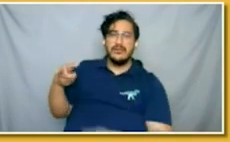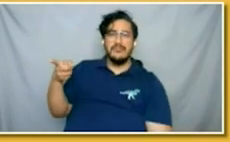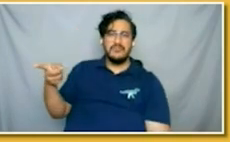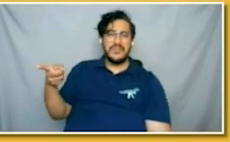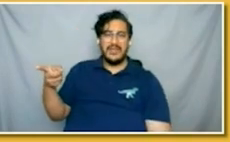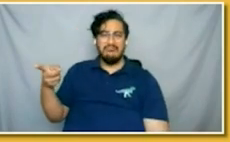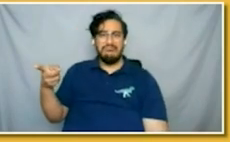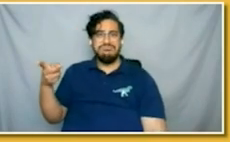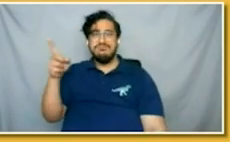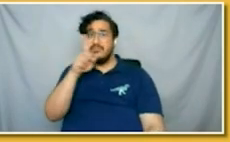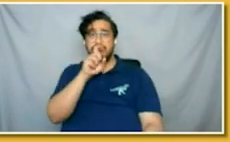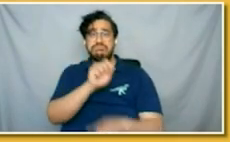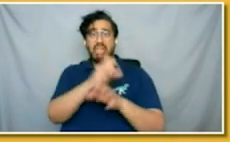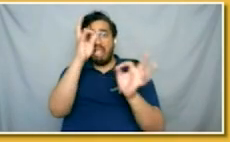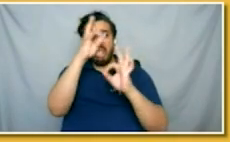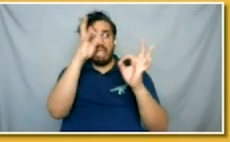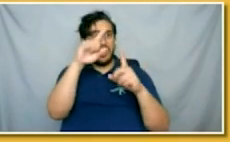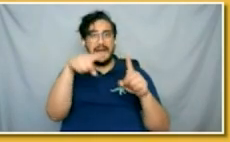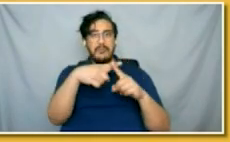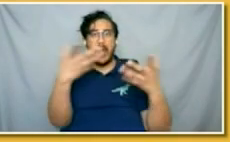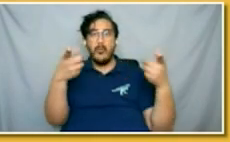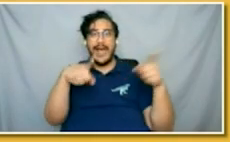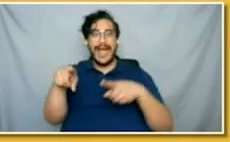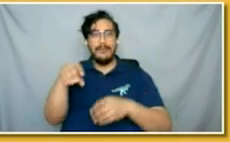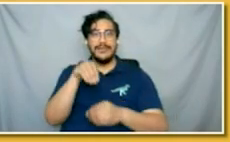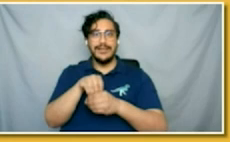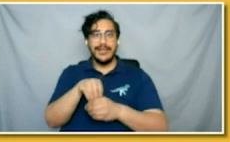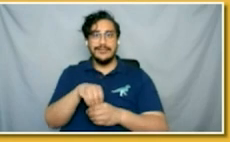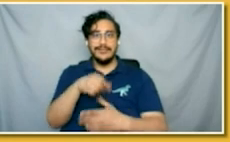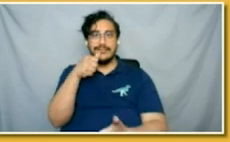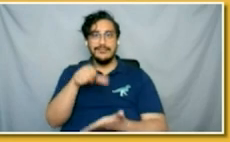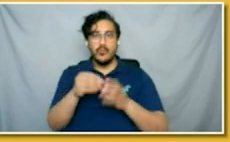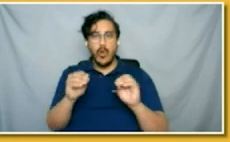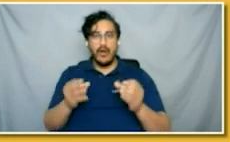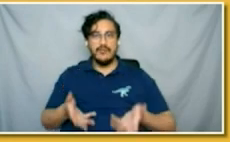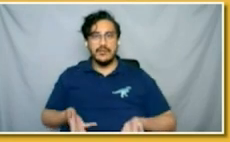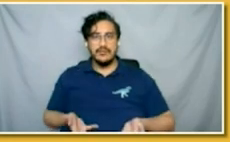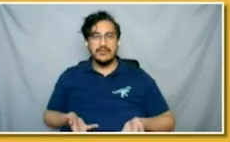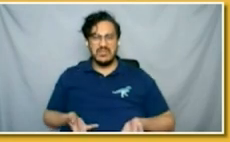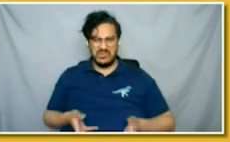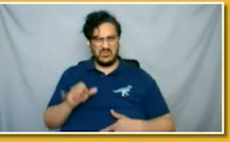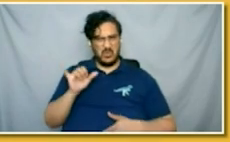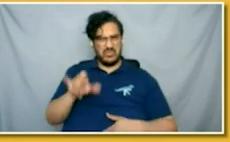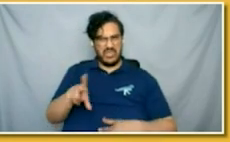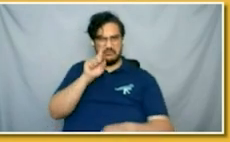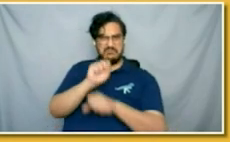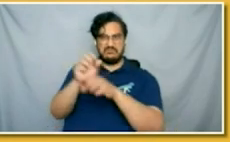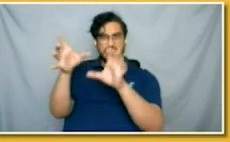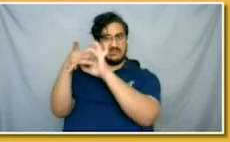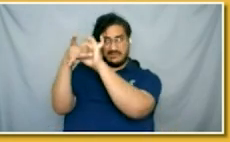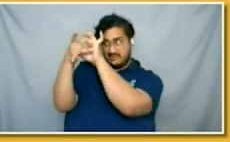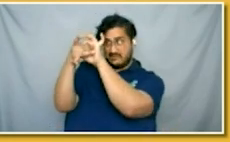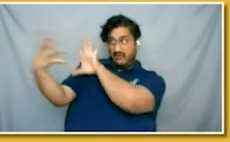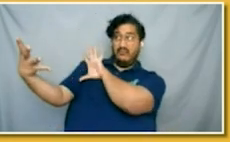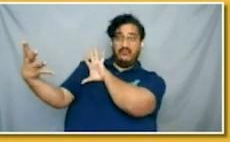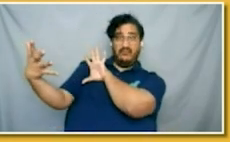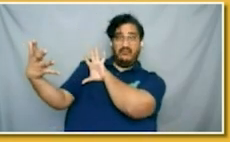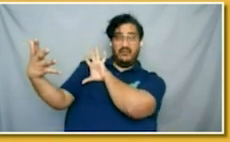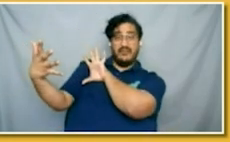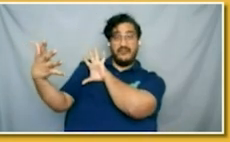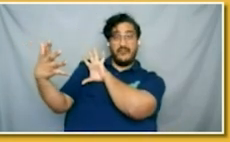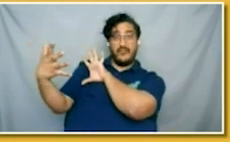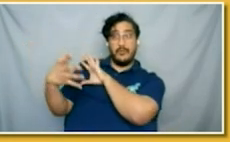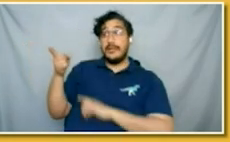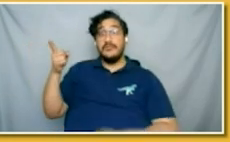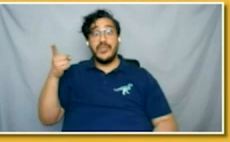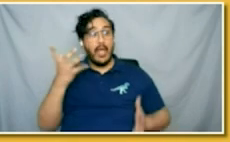this kind of squeeze, this crunch and disconnect between we want to do more with less. We want to make